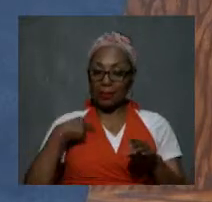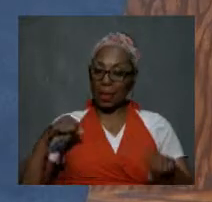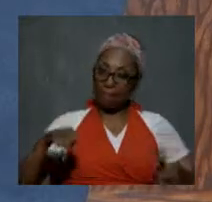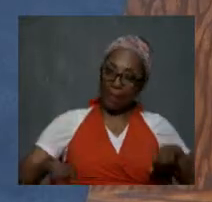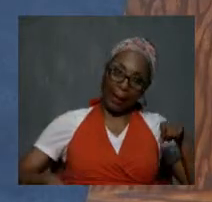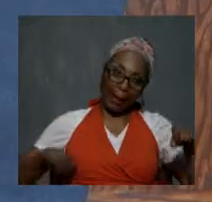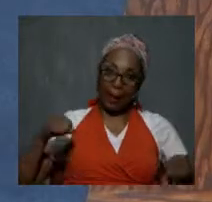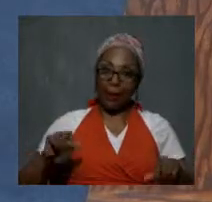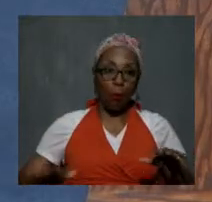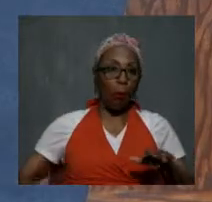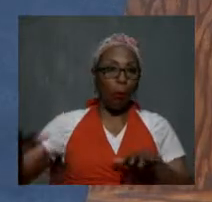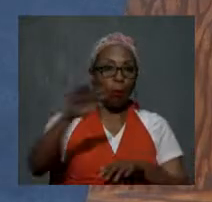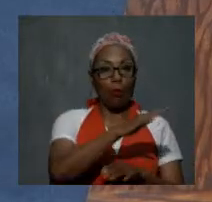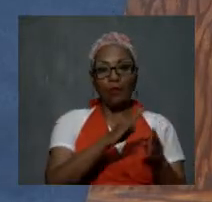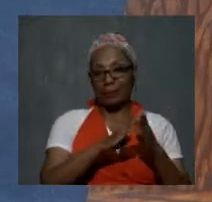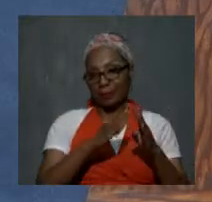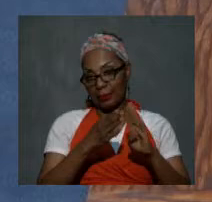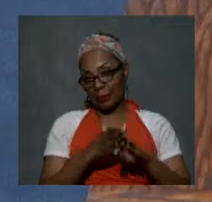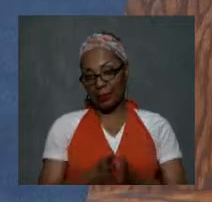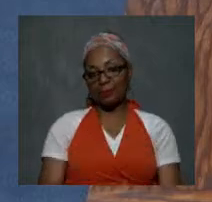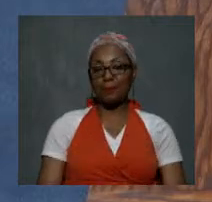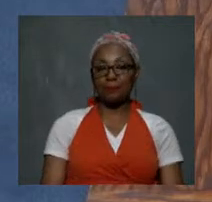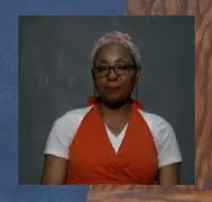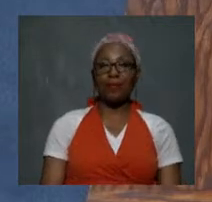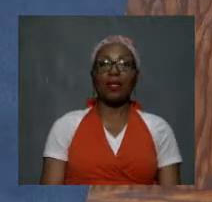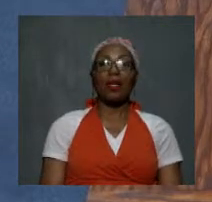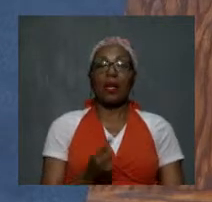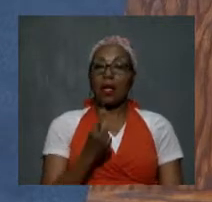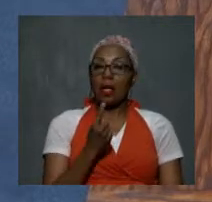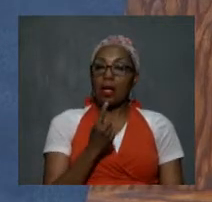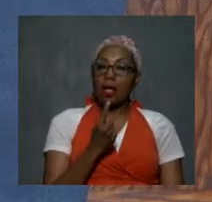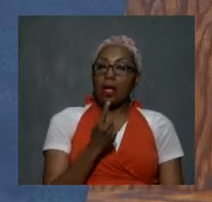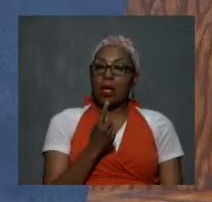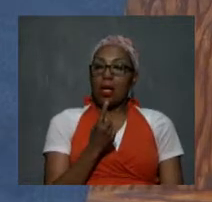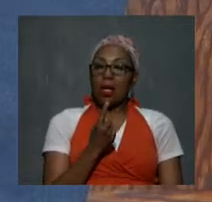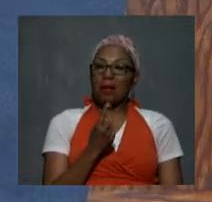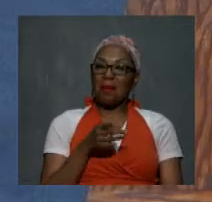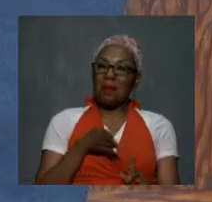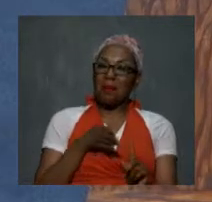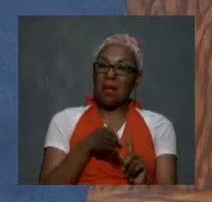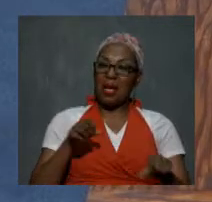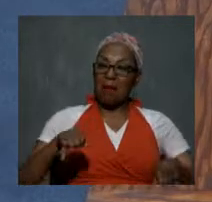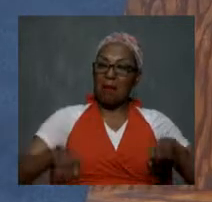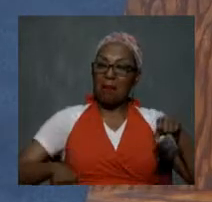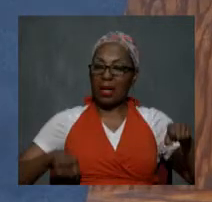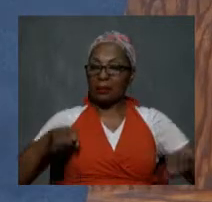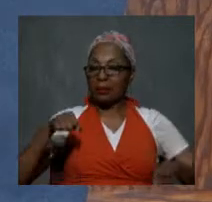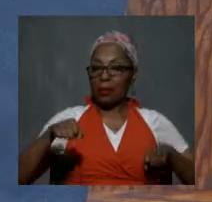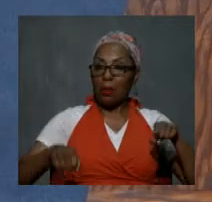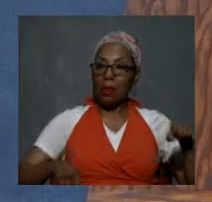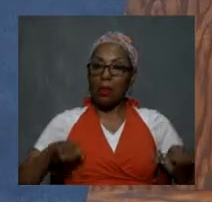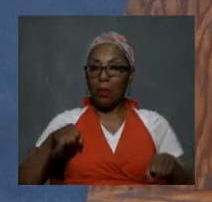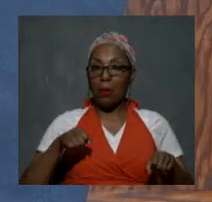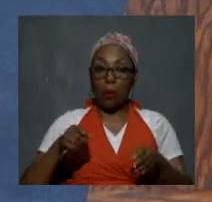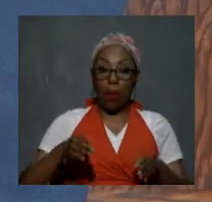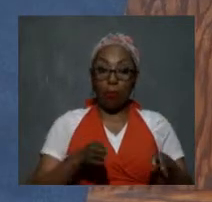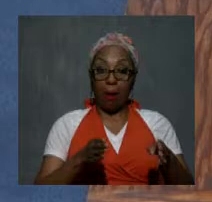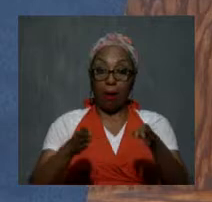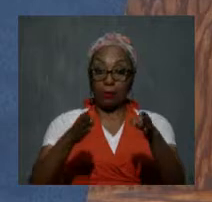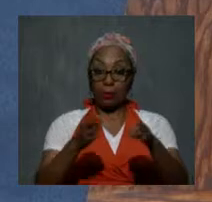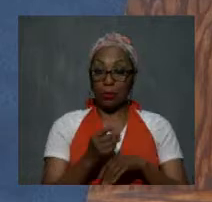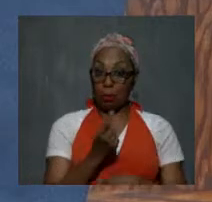bike all over the city. One of my main bicycle